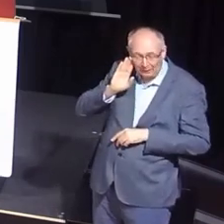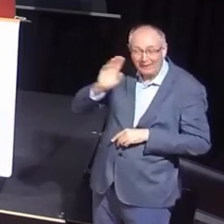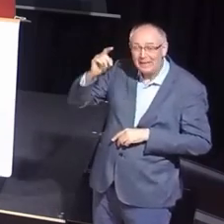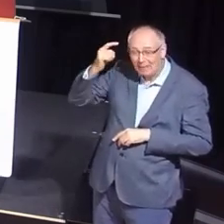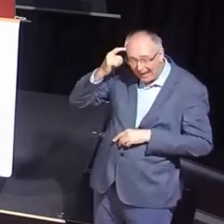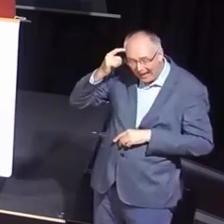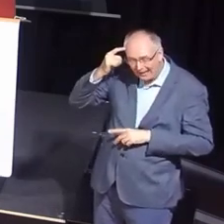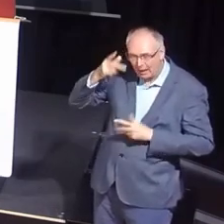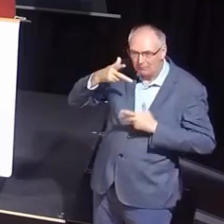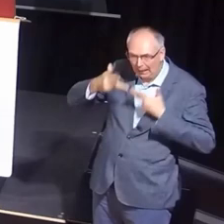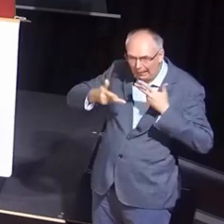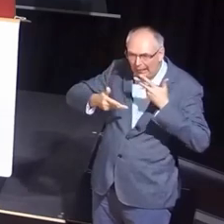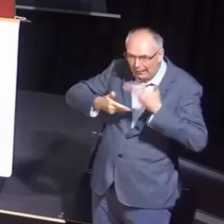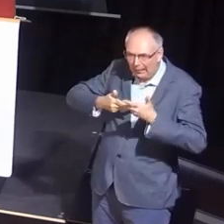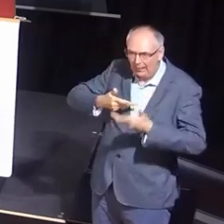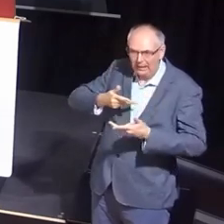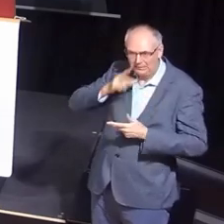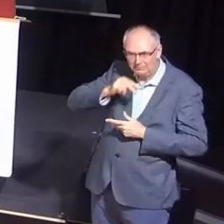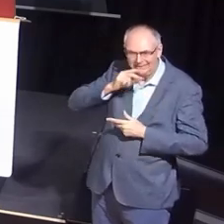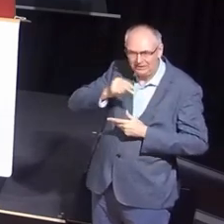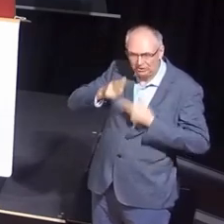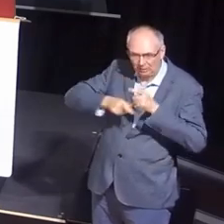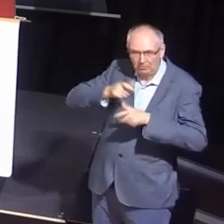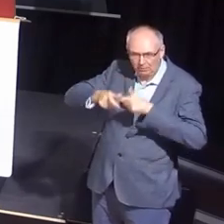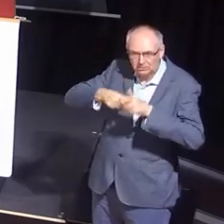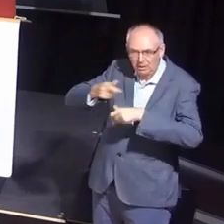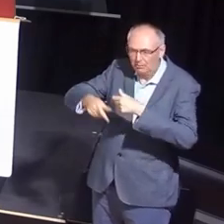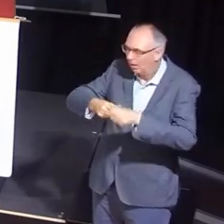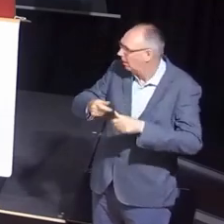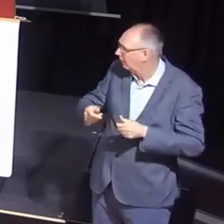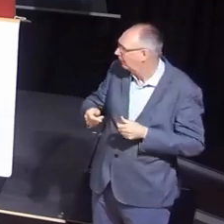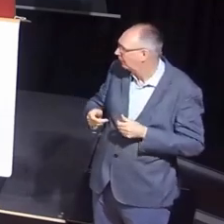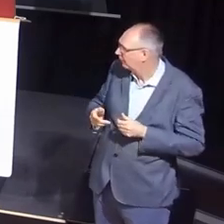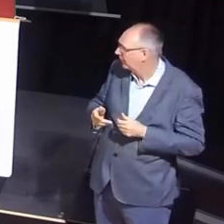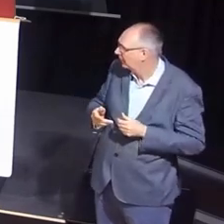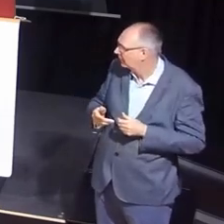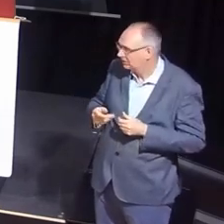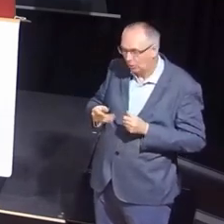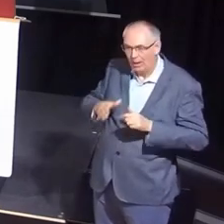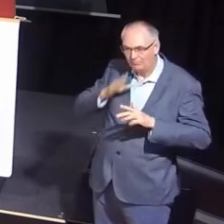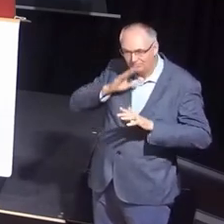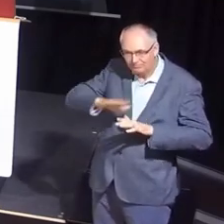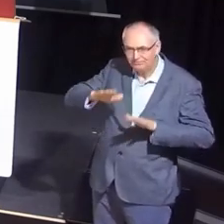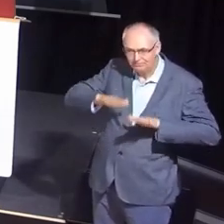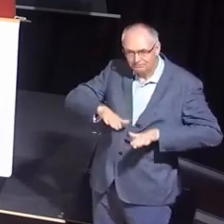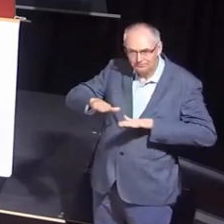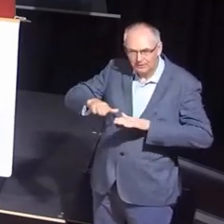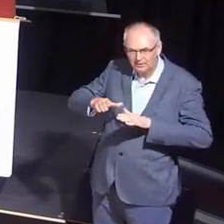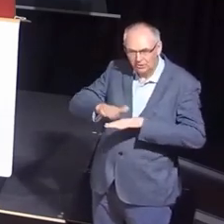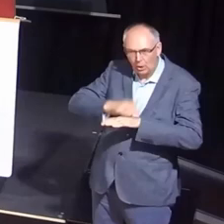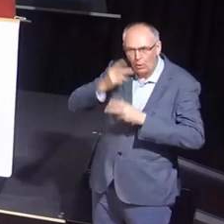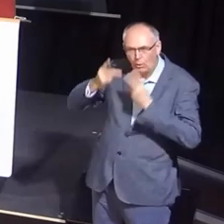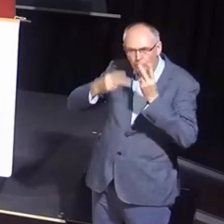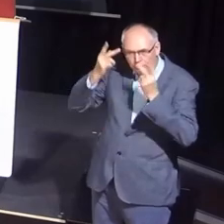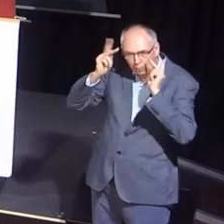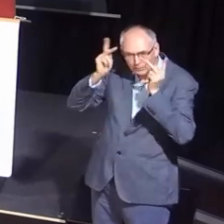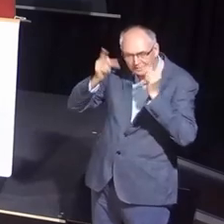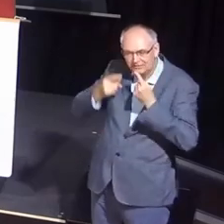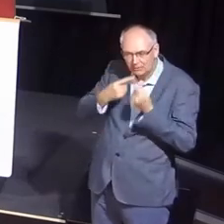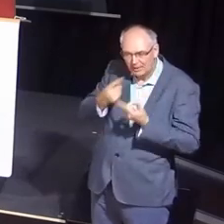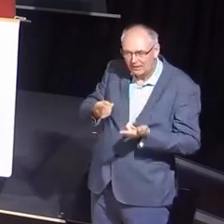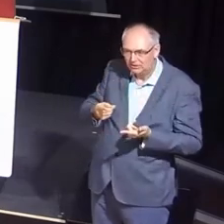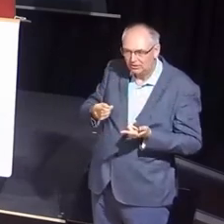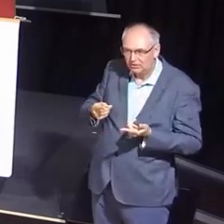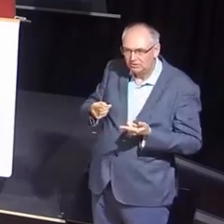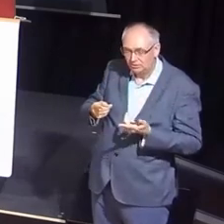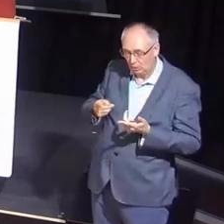every time I speak. So I'm speaking a lot slowly in terms of the process of information. So I'm a huge advocate for